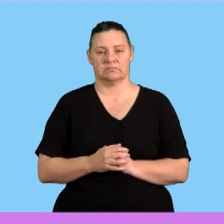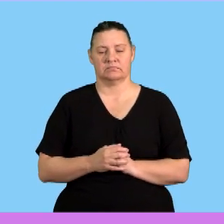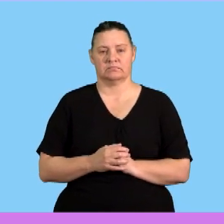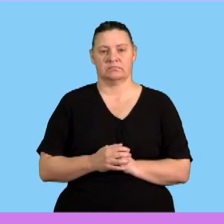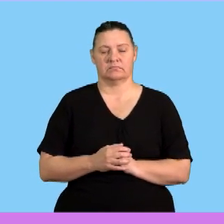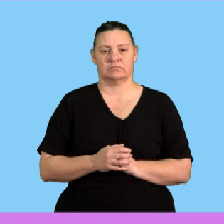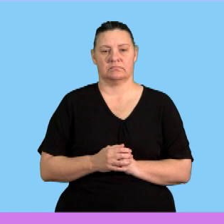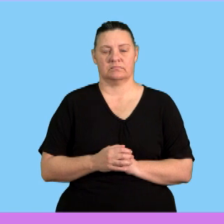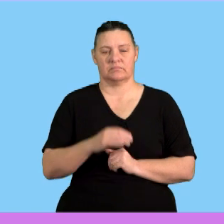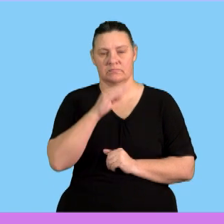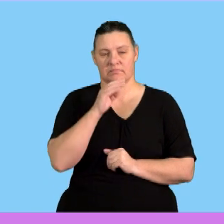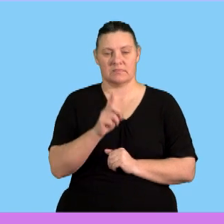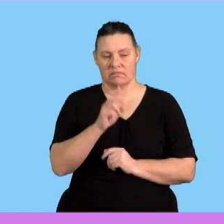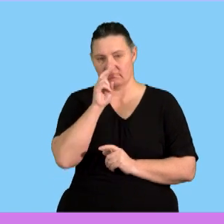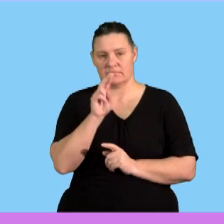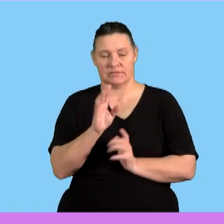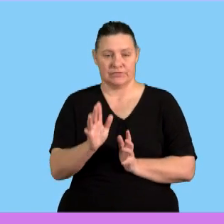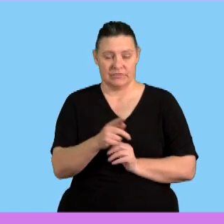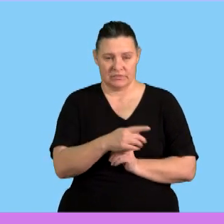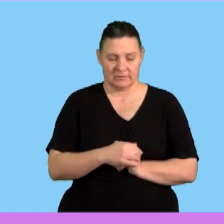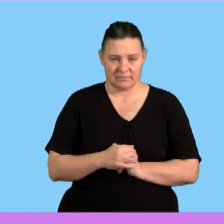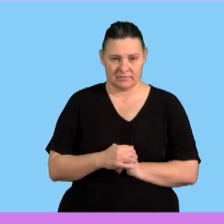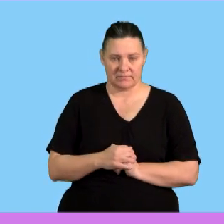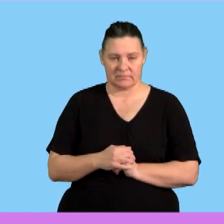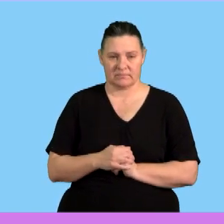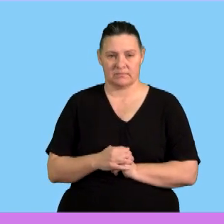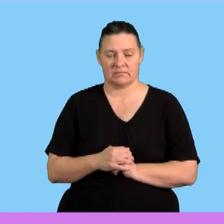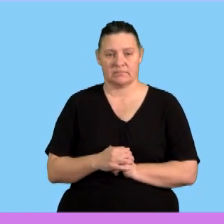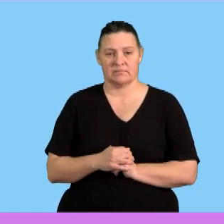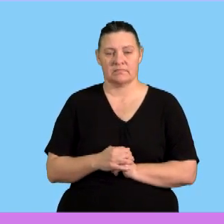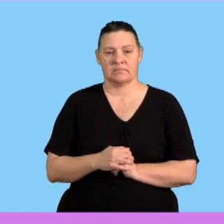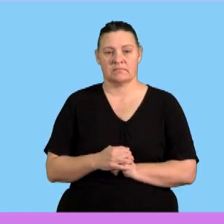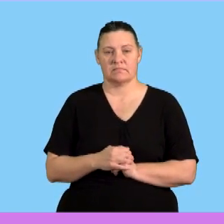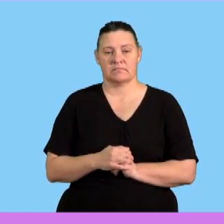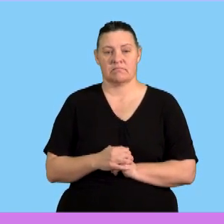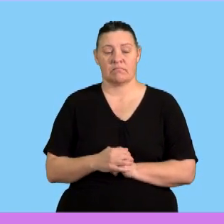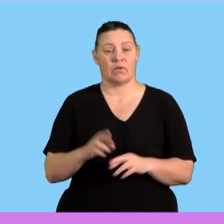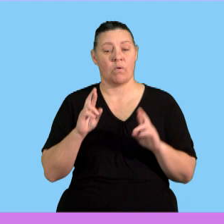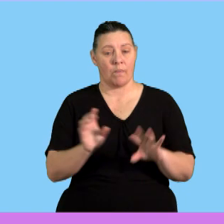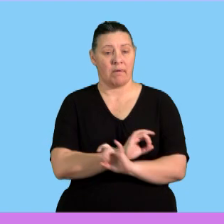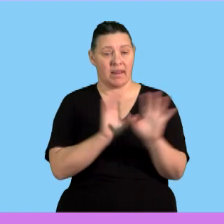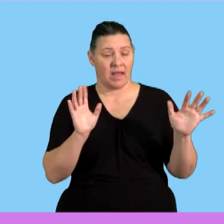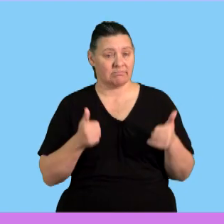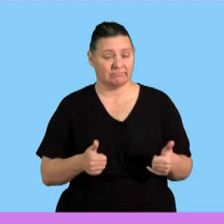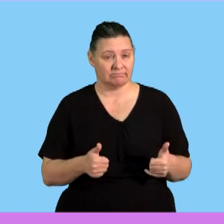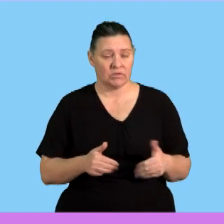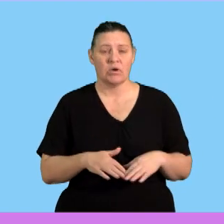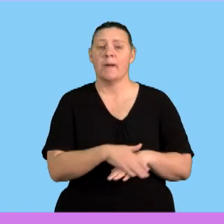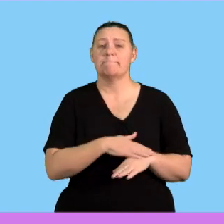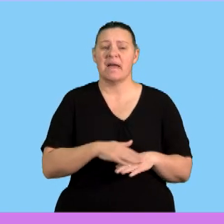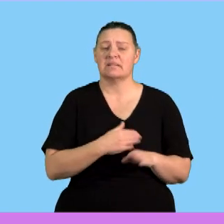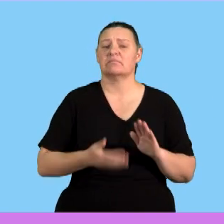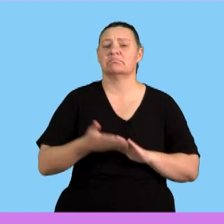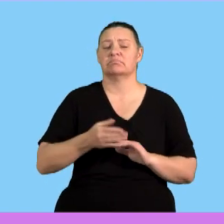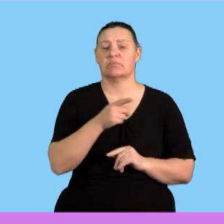top, right? And that's D that we've seen there as indicated, top wooden table, right? Guys, I hope that's clear to all of